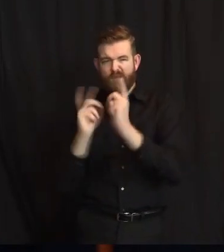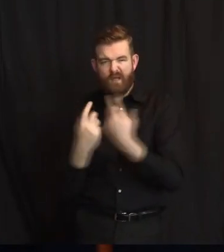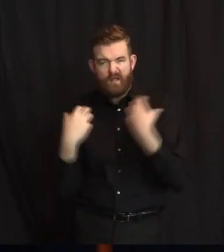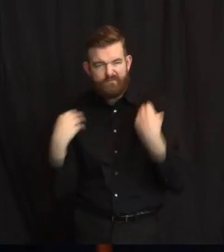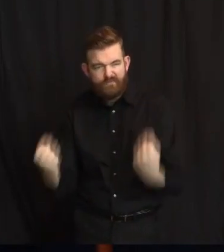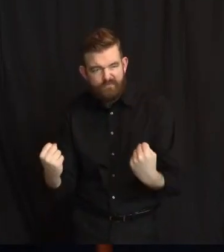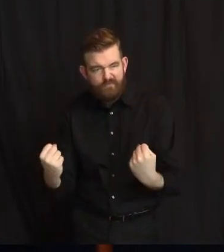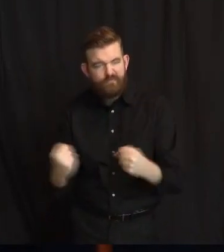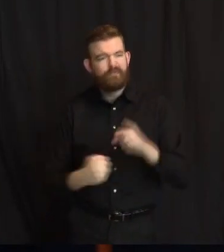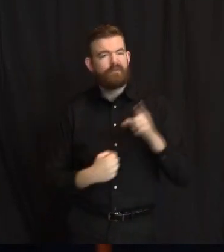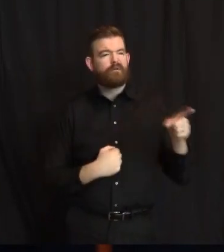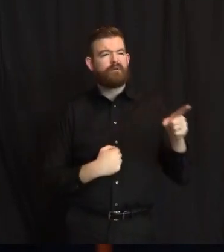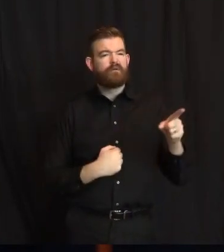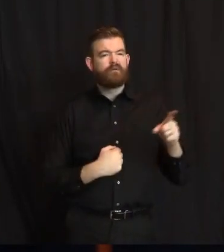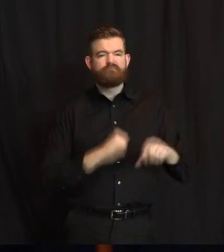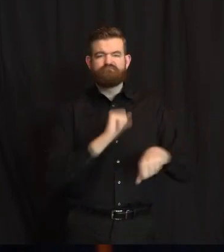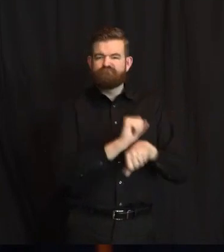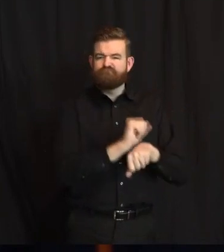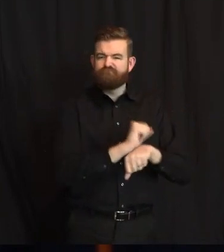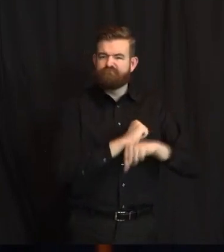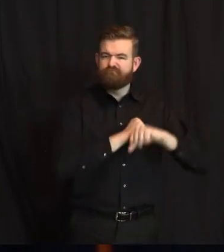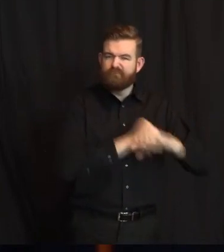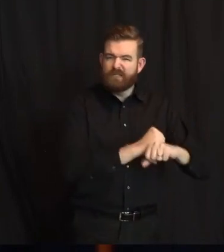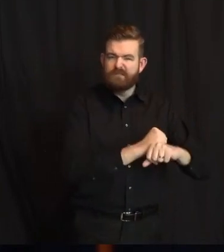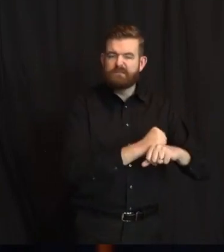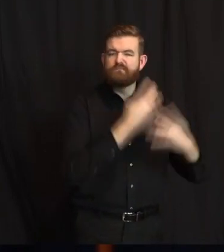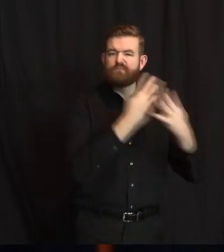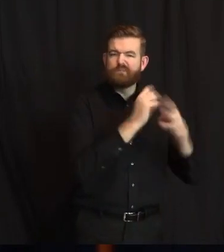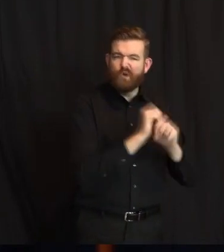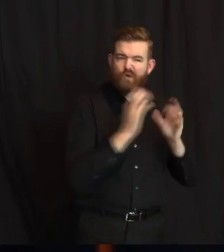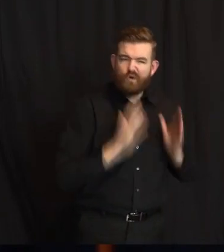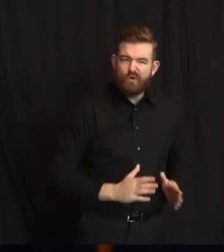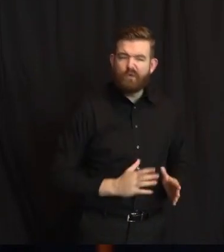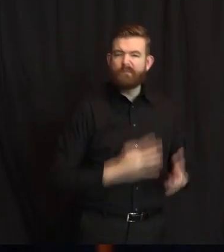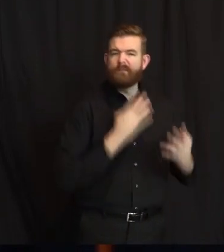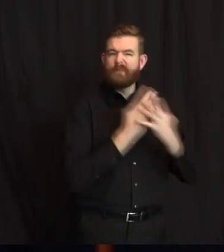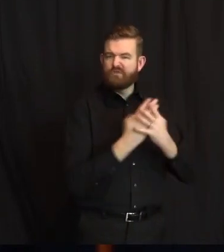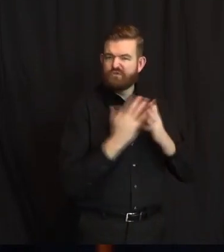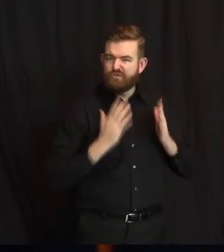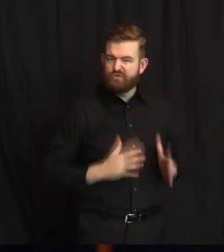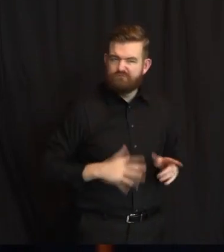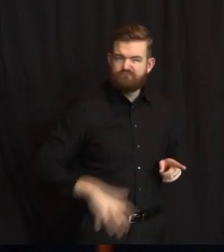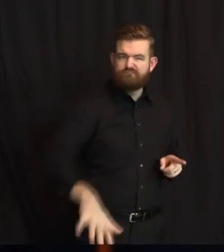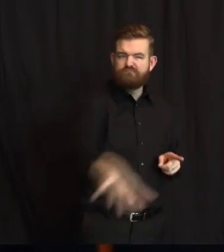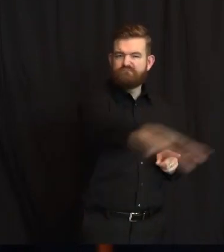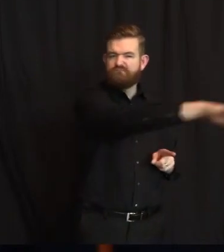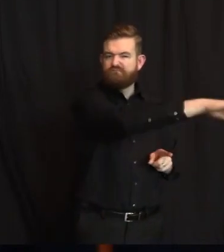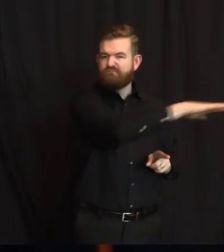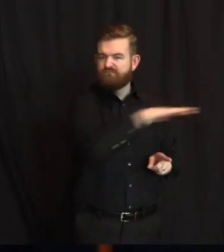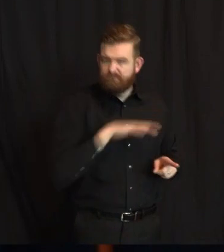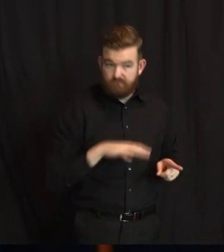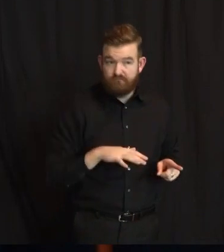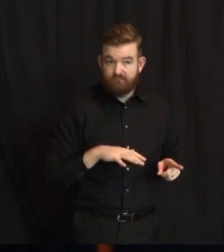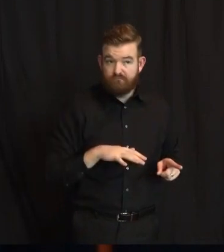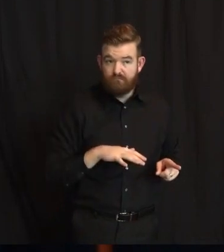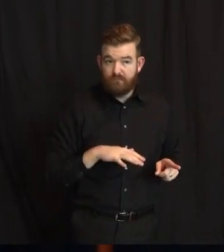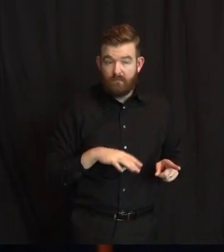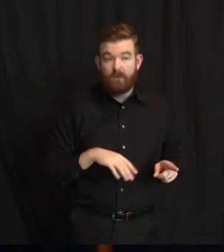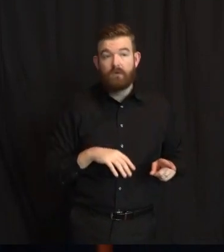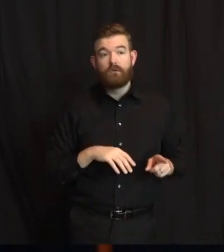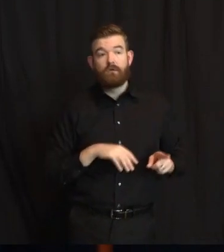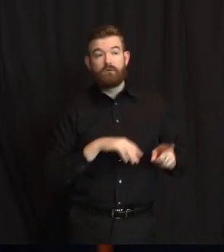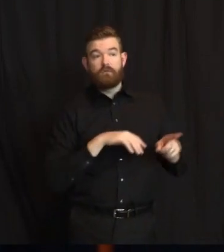his employees but of the total forensic population. And all of our sister agencies, this is really a whole of